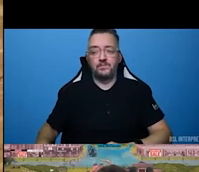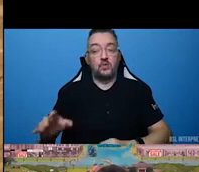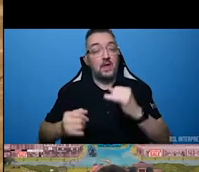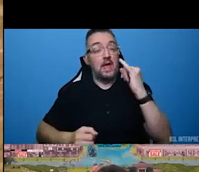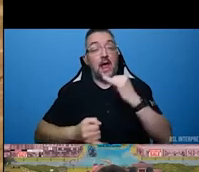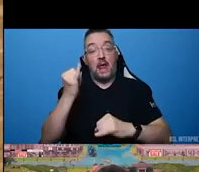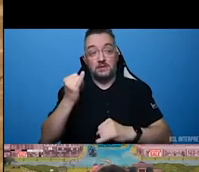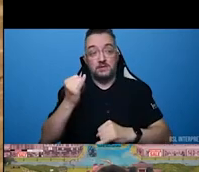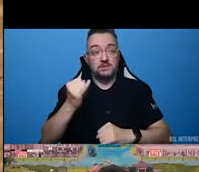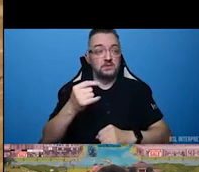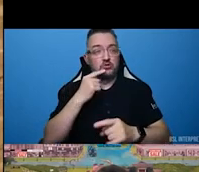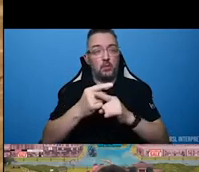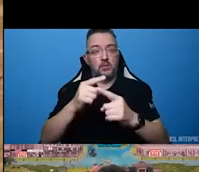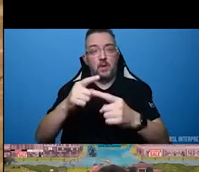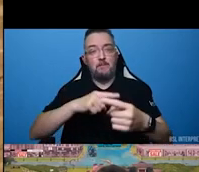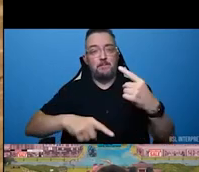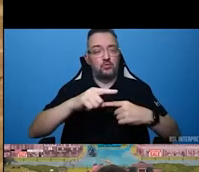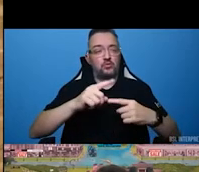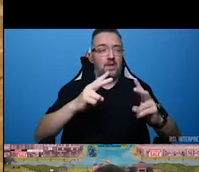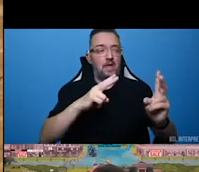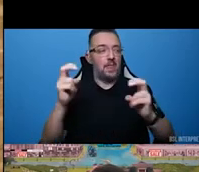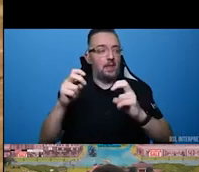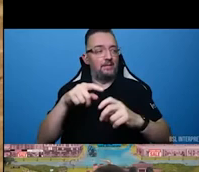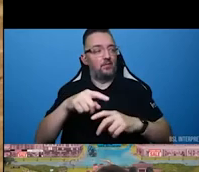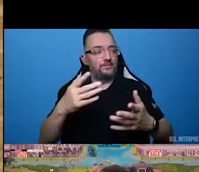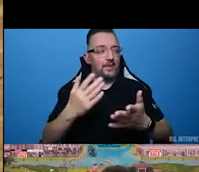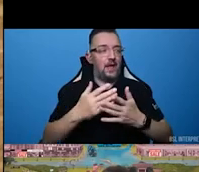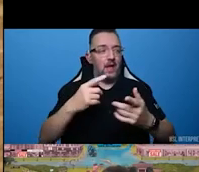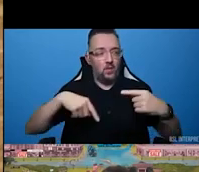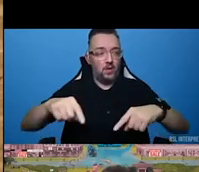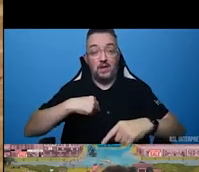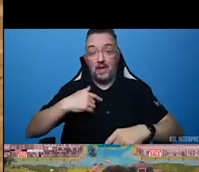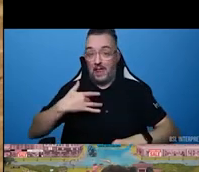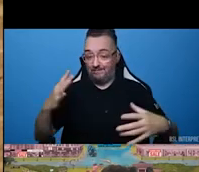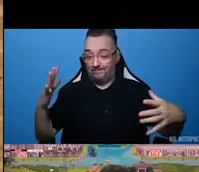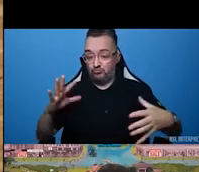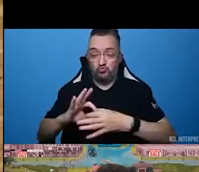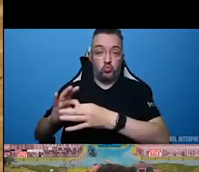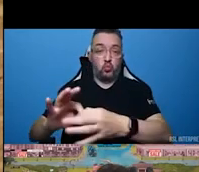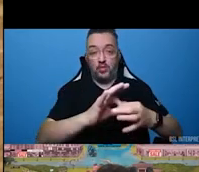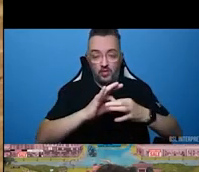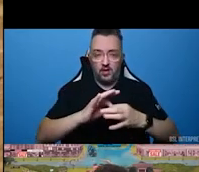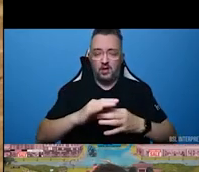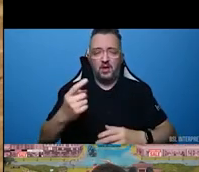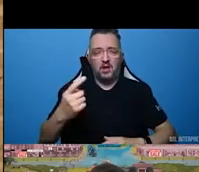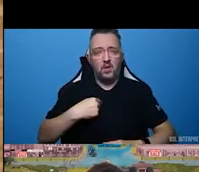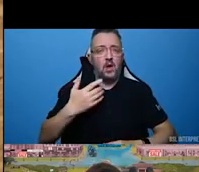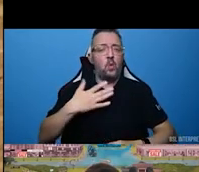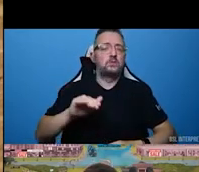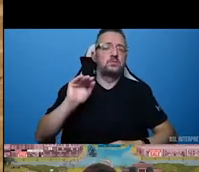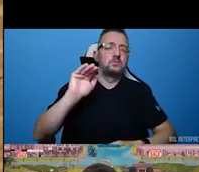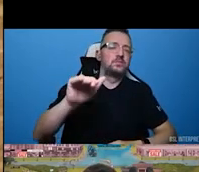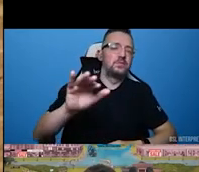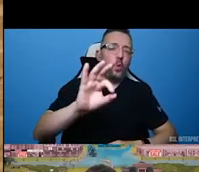provokes and kind of returning to the overall theme of the Biennale of how we all live together. I think the question we wanted to provoke in our